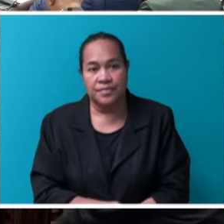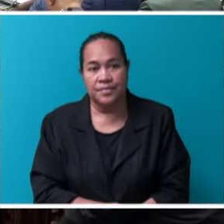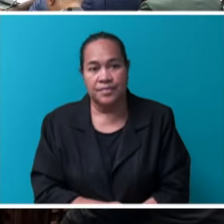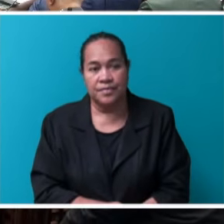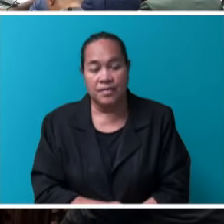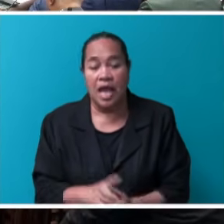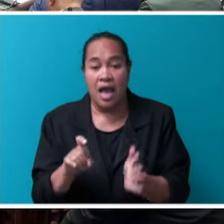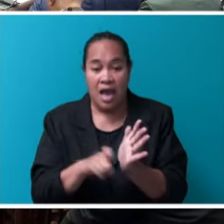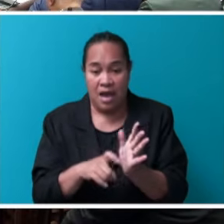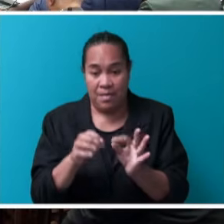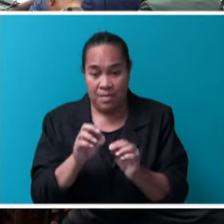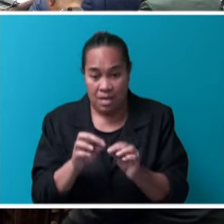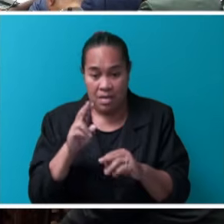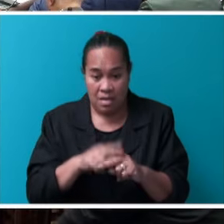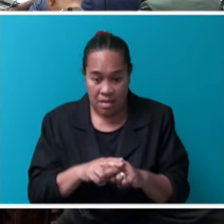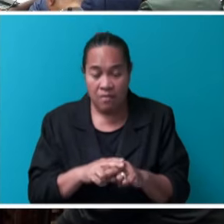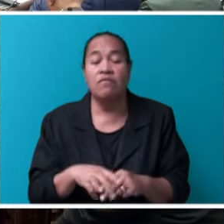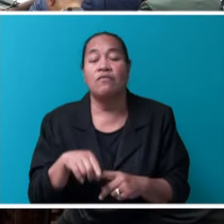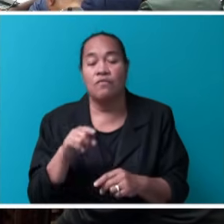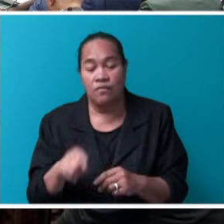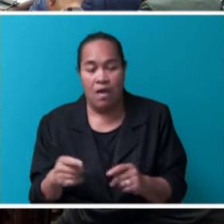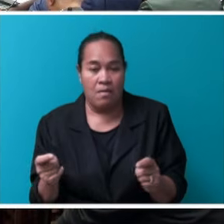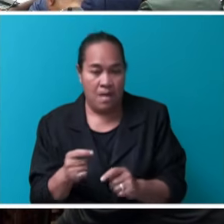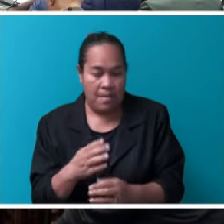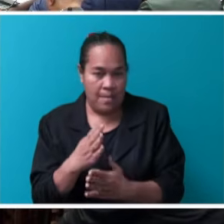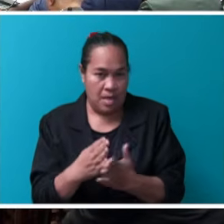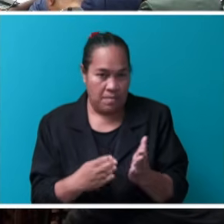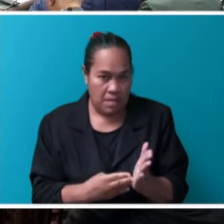Reserve Bank of Fiji Budget Amendment Bill,